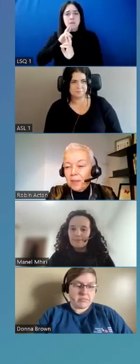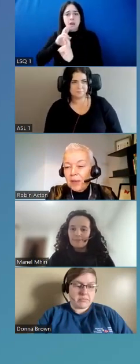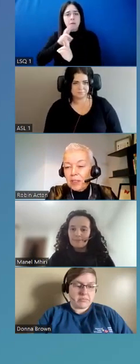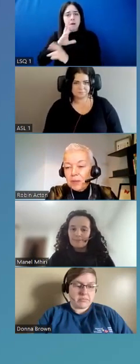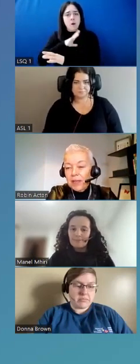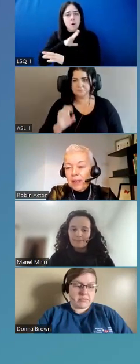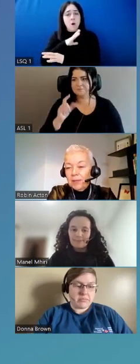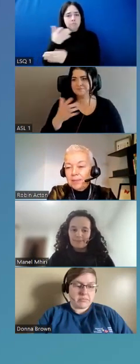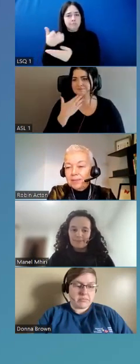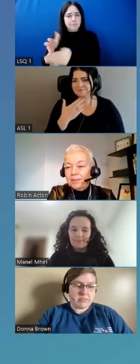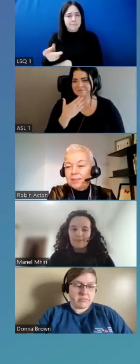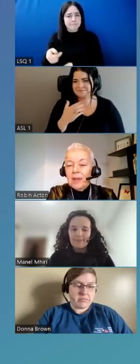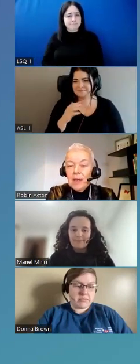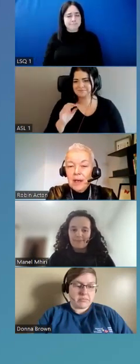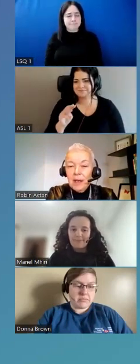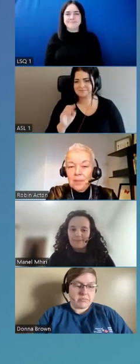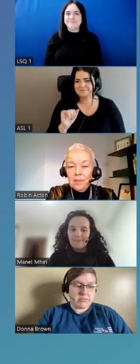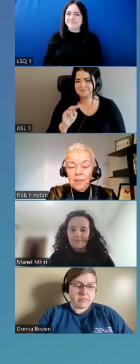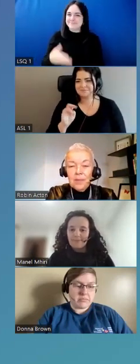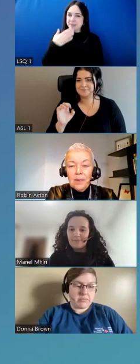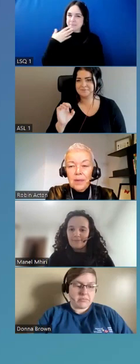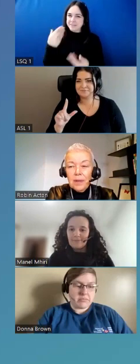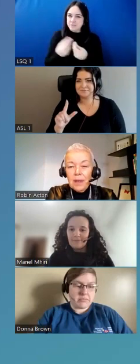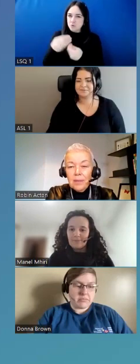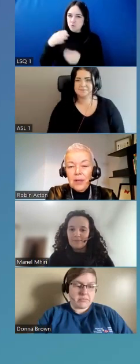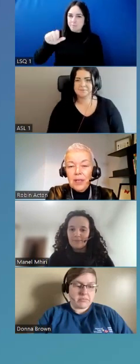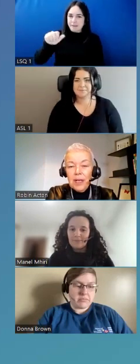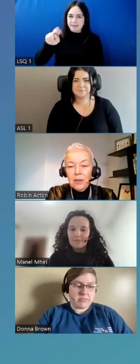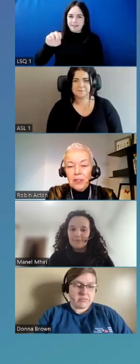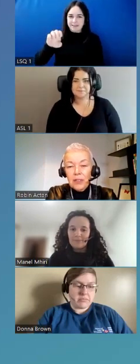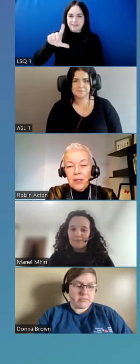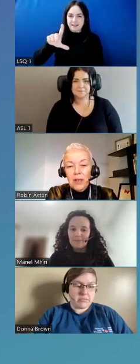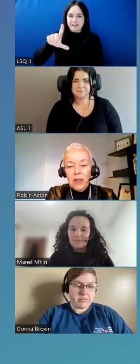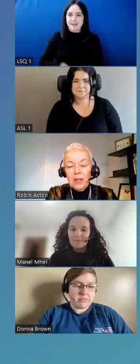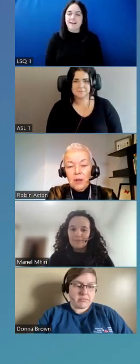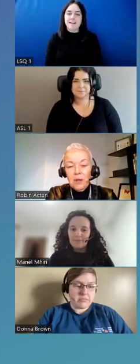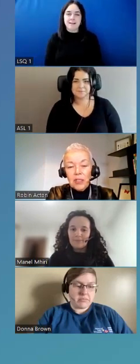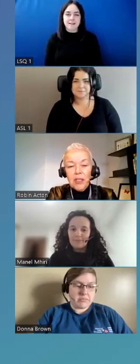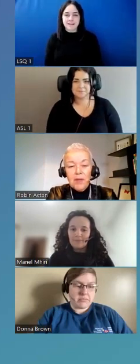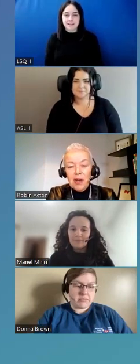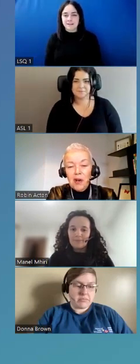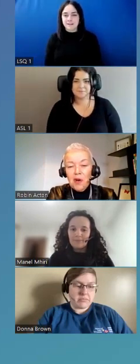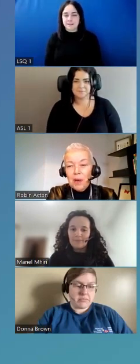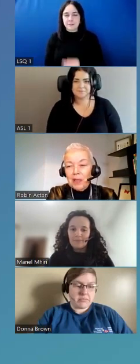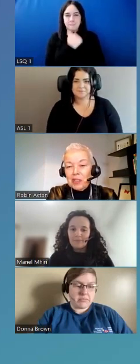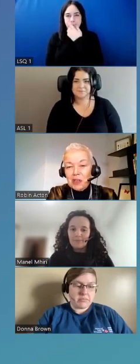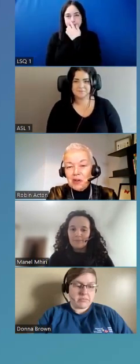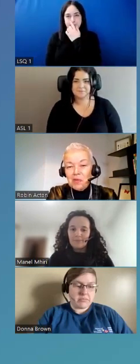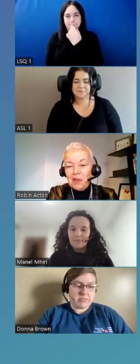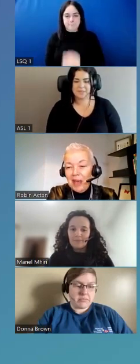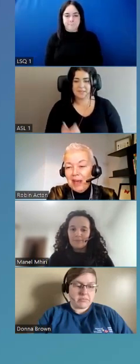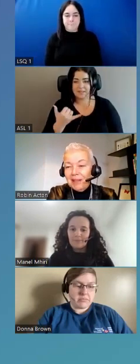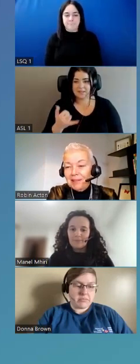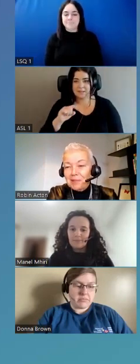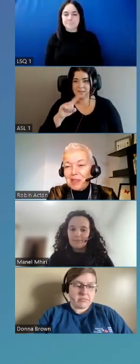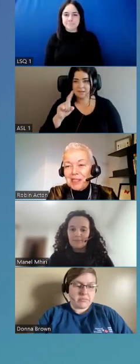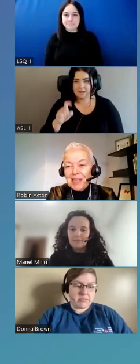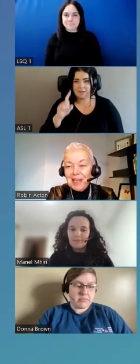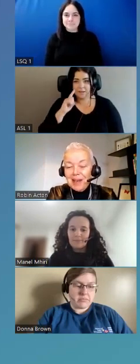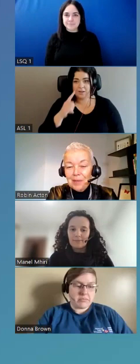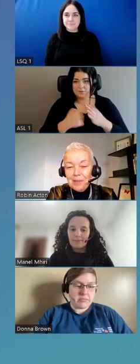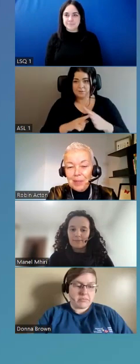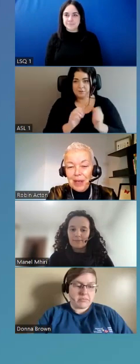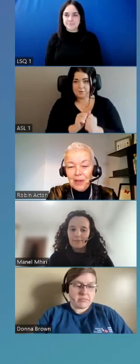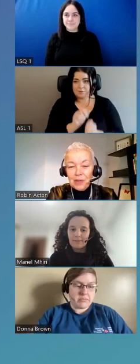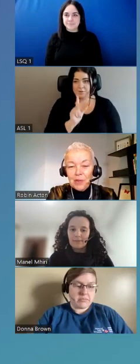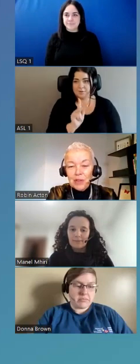Thanks very much, Manel. I'm going to now turn a question. Now, I hope I'm going to start with Ken, and we'll